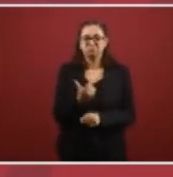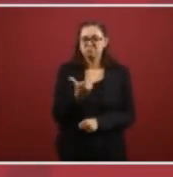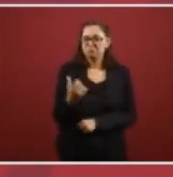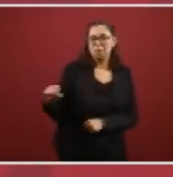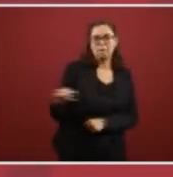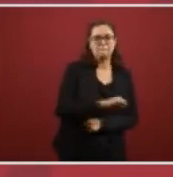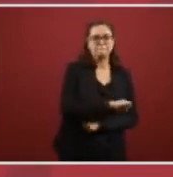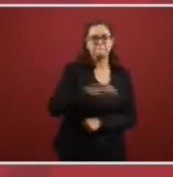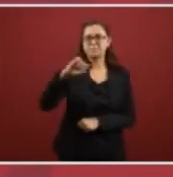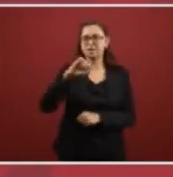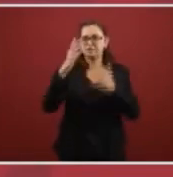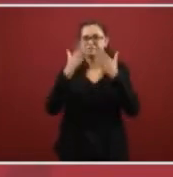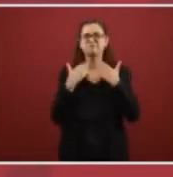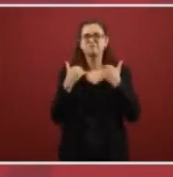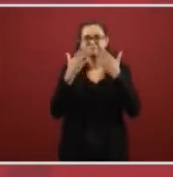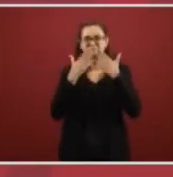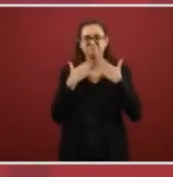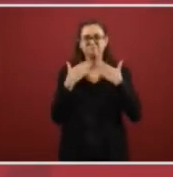prices.